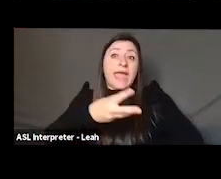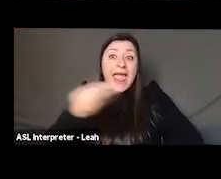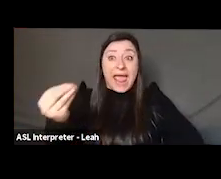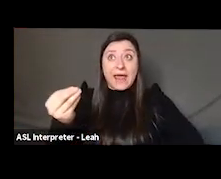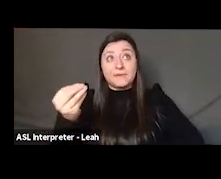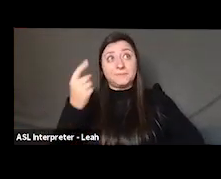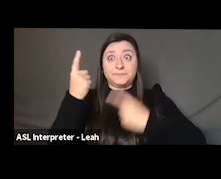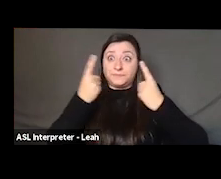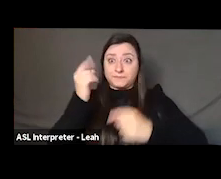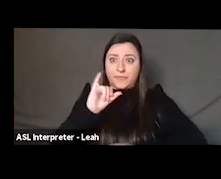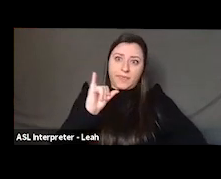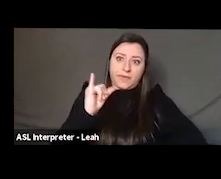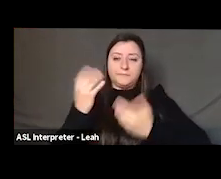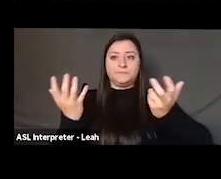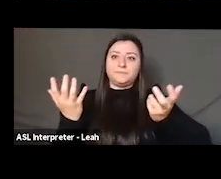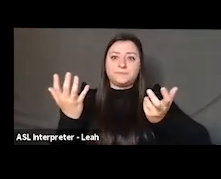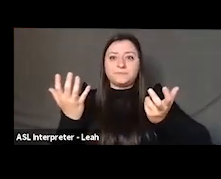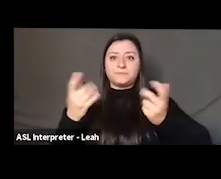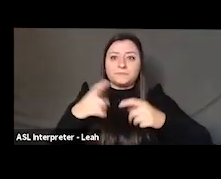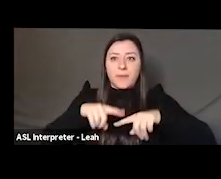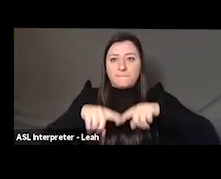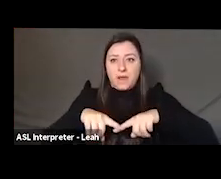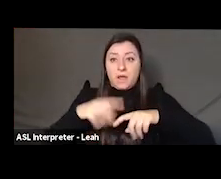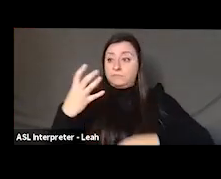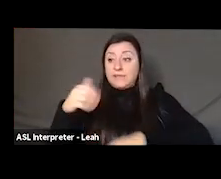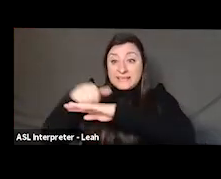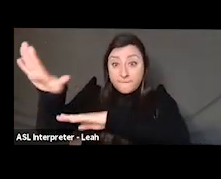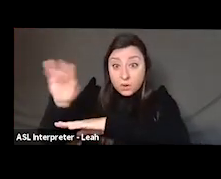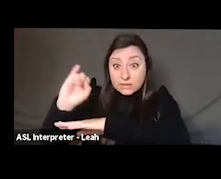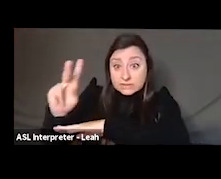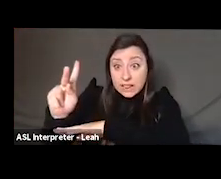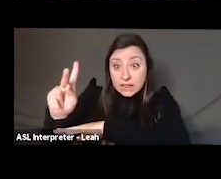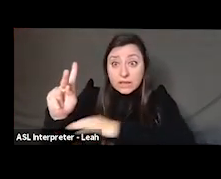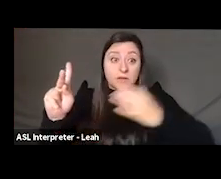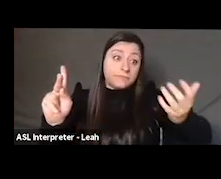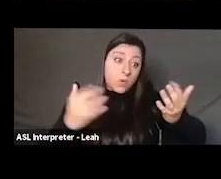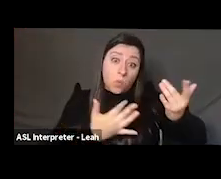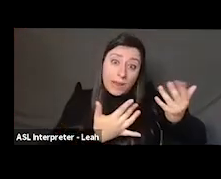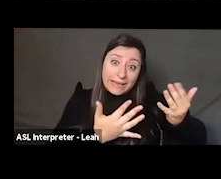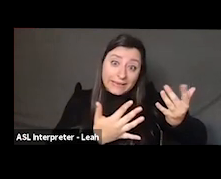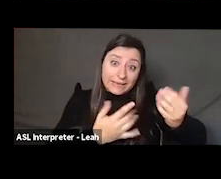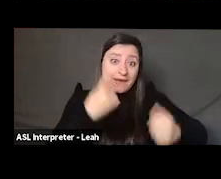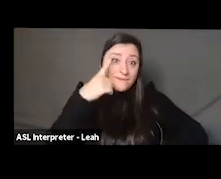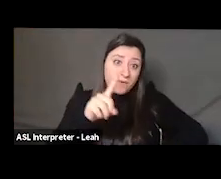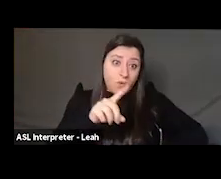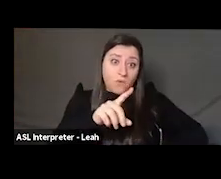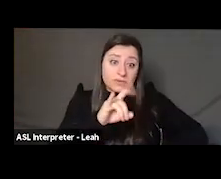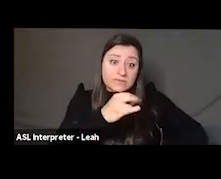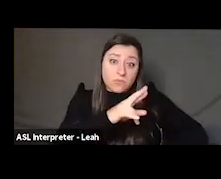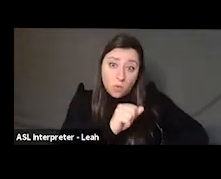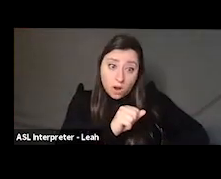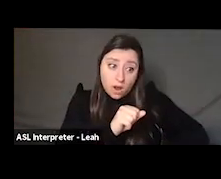consider it like this. It depended on exporting silk and waiting for the remittances from the diaspora.